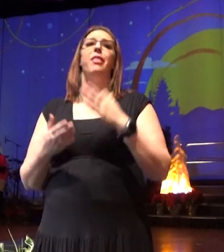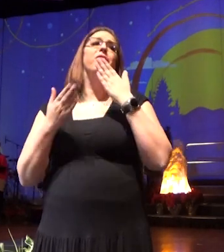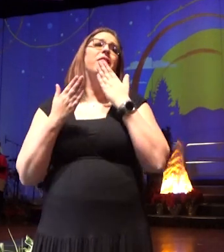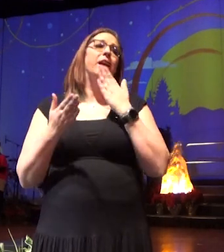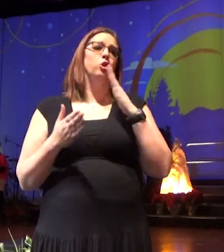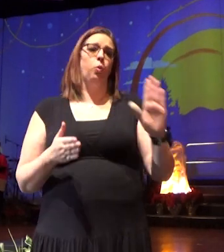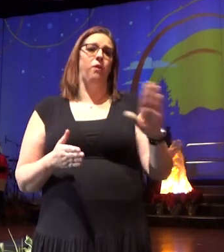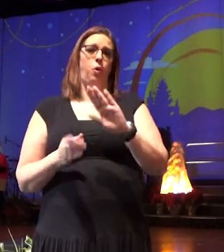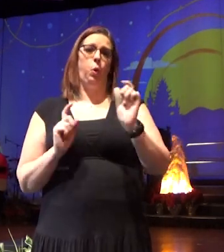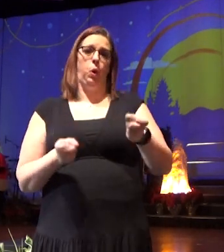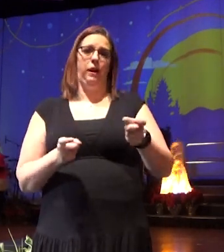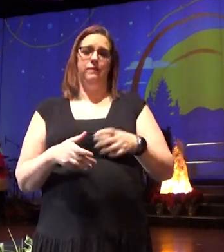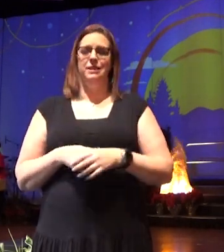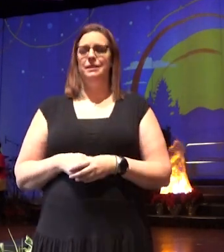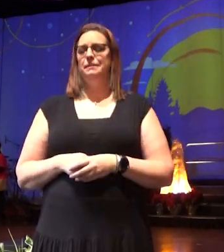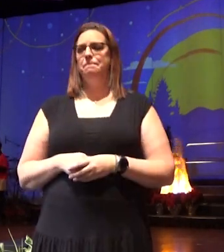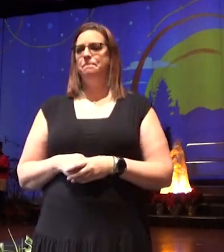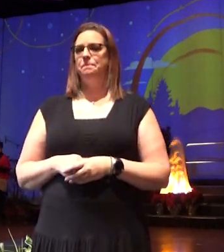for your gifts.